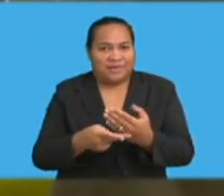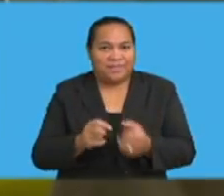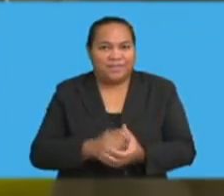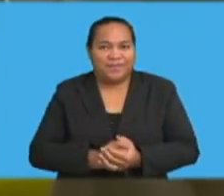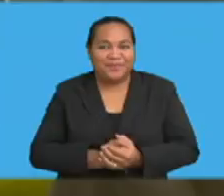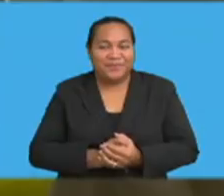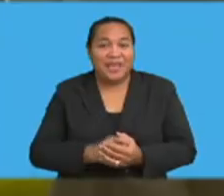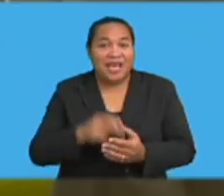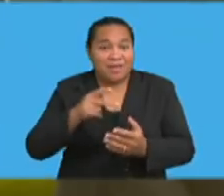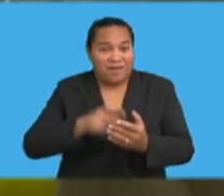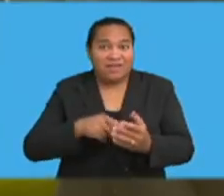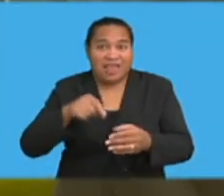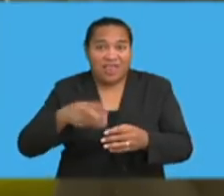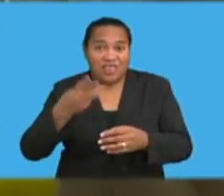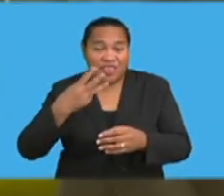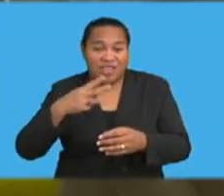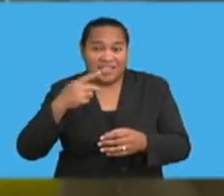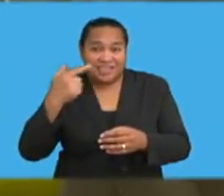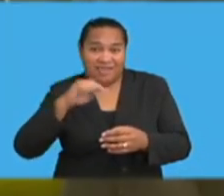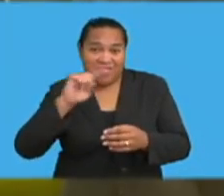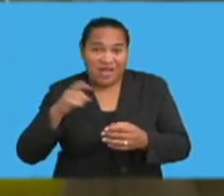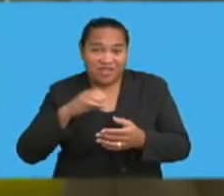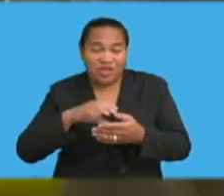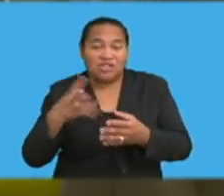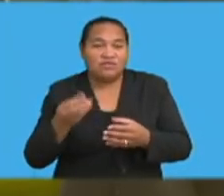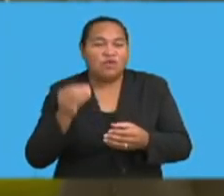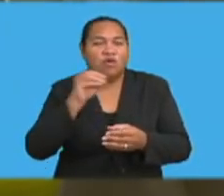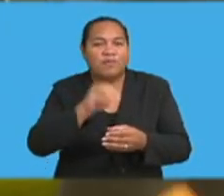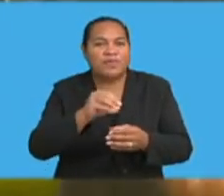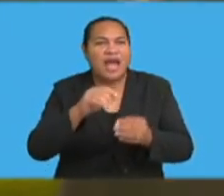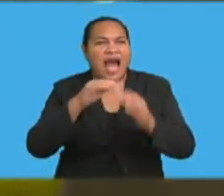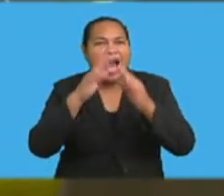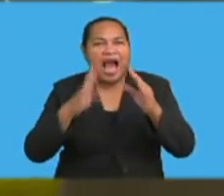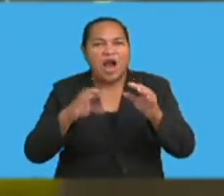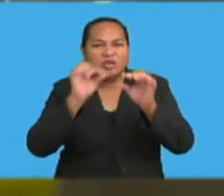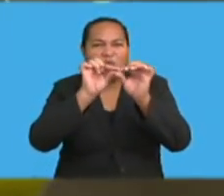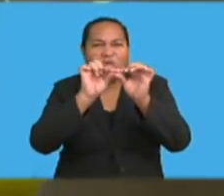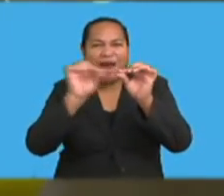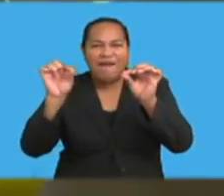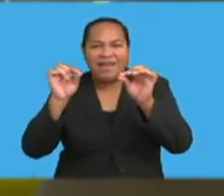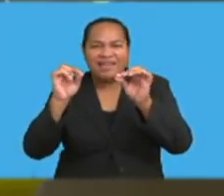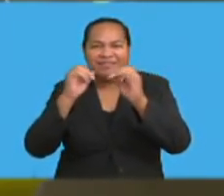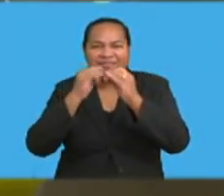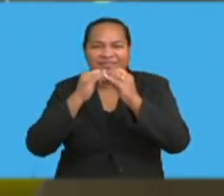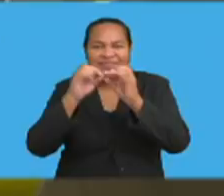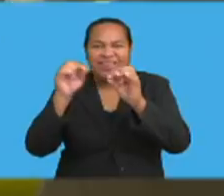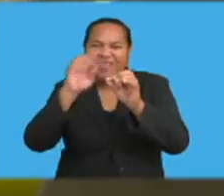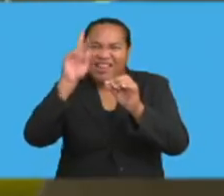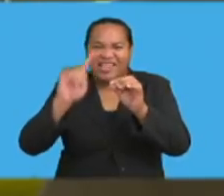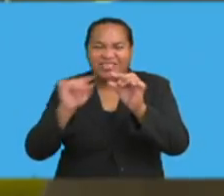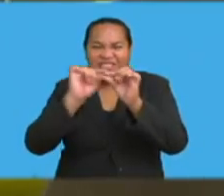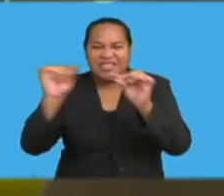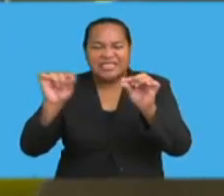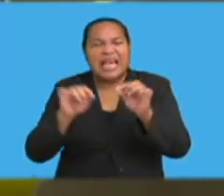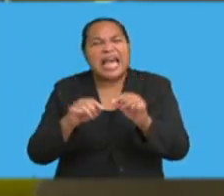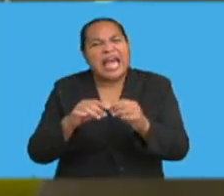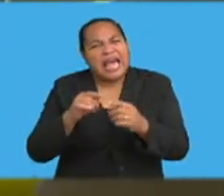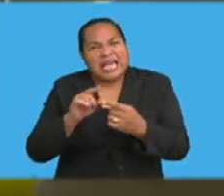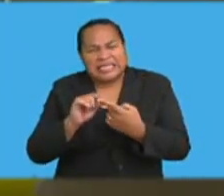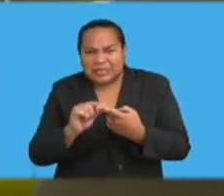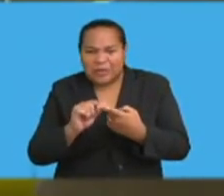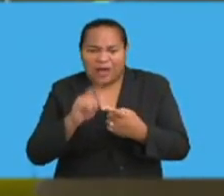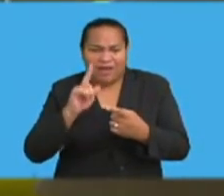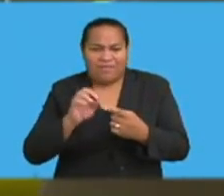is $37,000 that is actually allocated for house wiring. It's one thing to get the electrical poles down the new area, then you actually